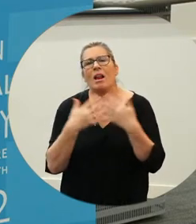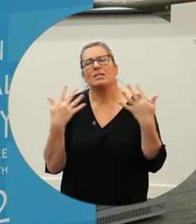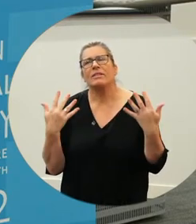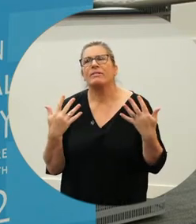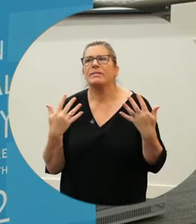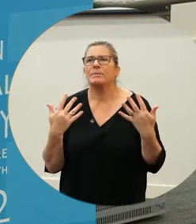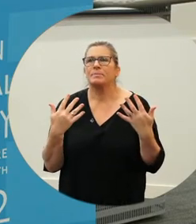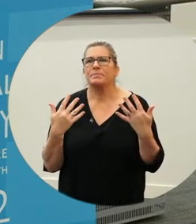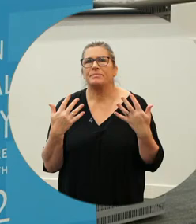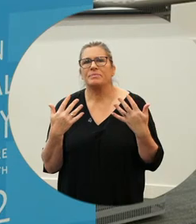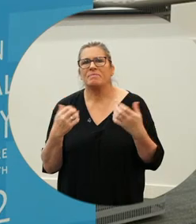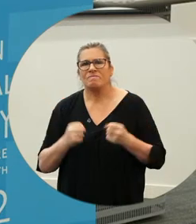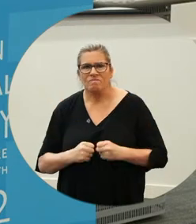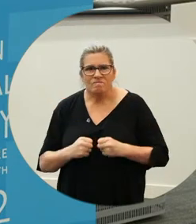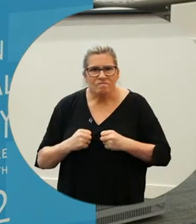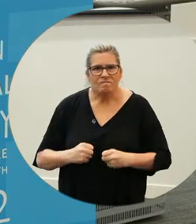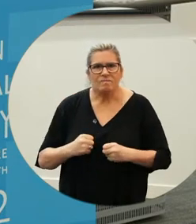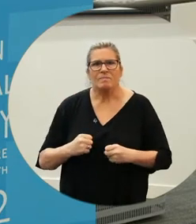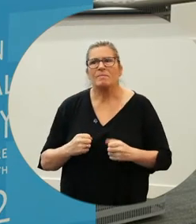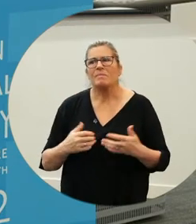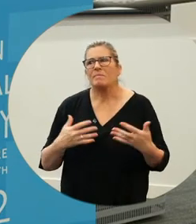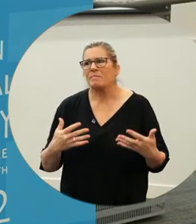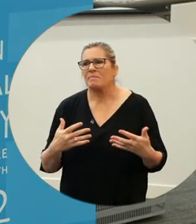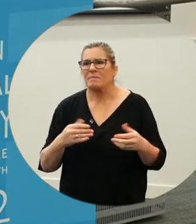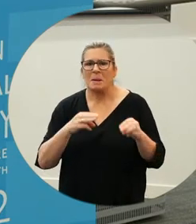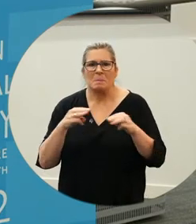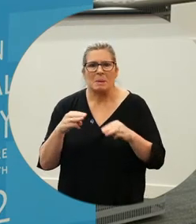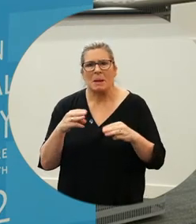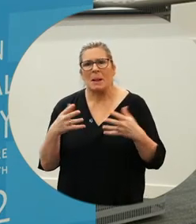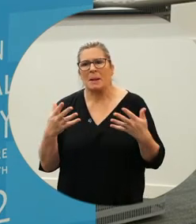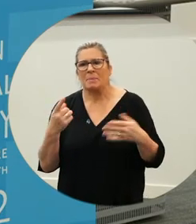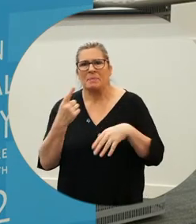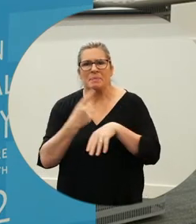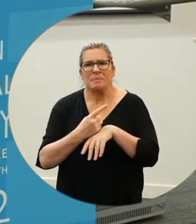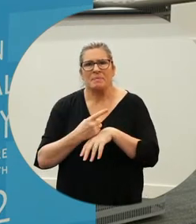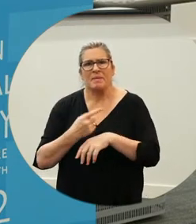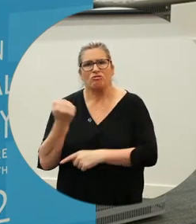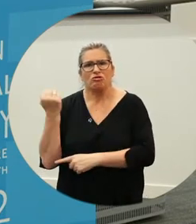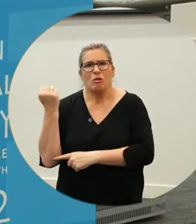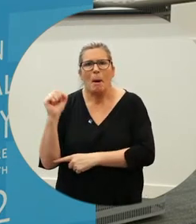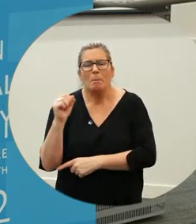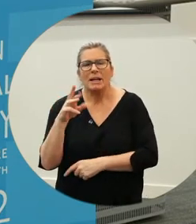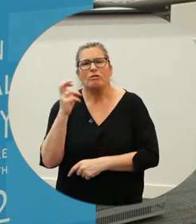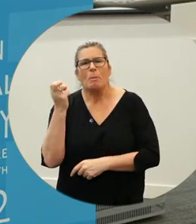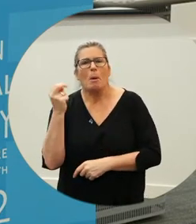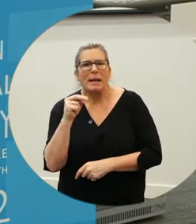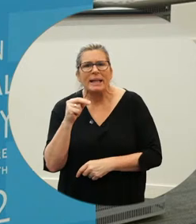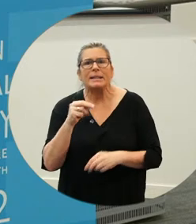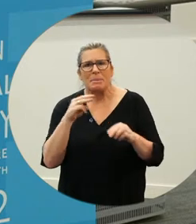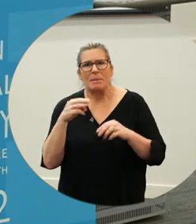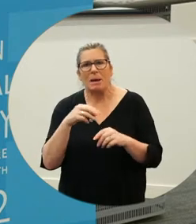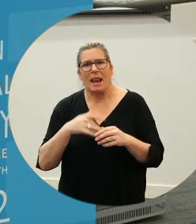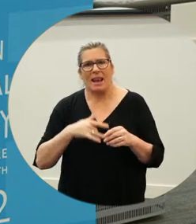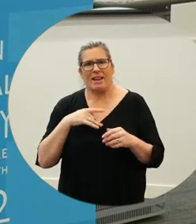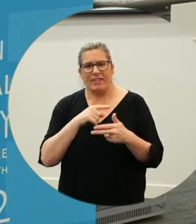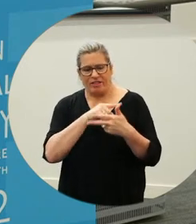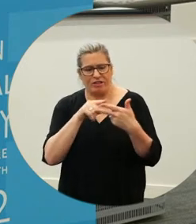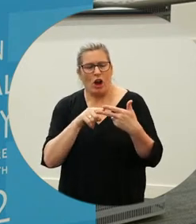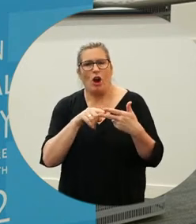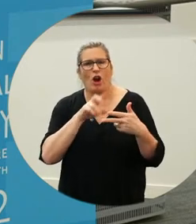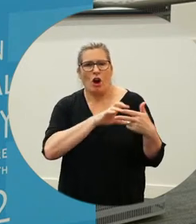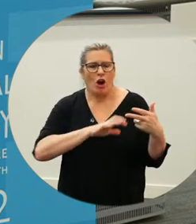diehard Republicans in those areas who, although